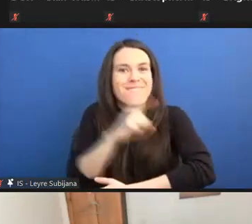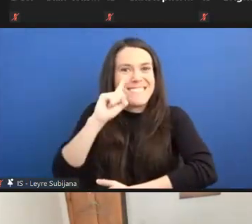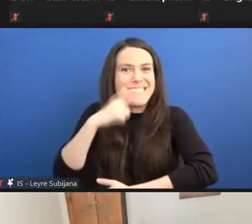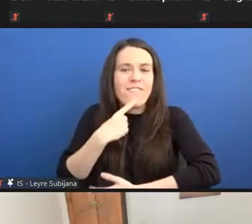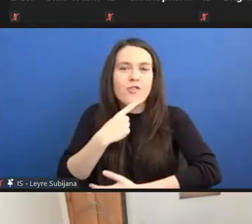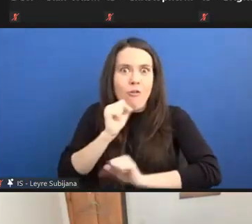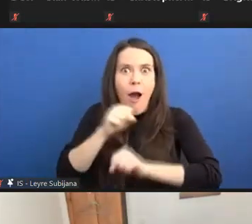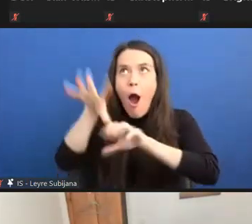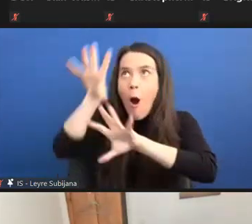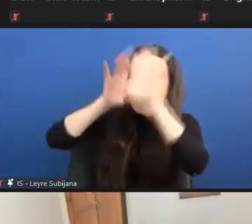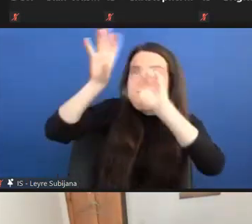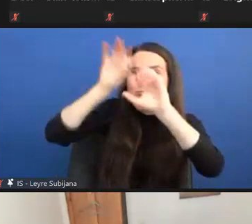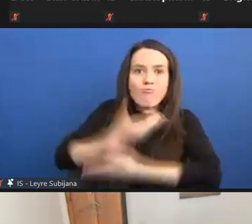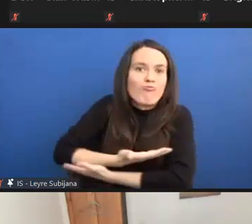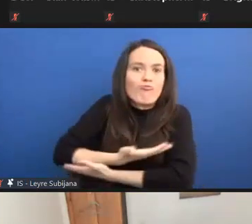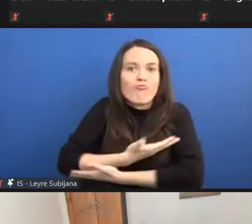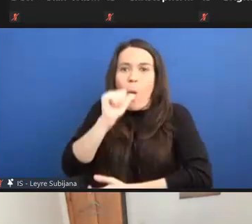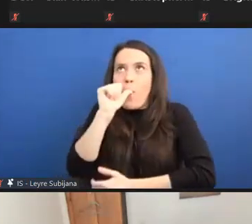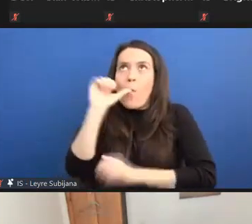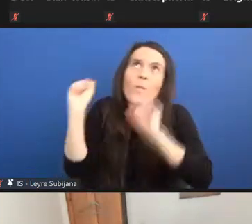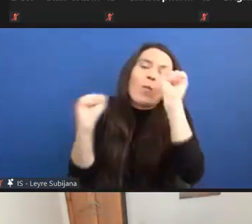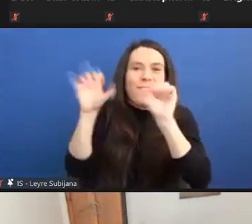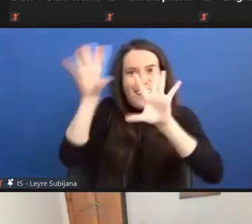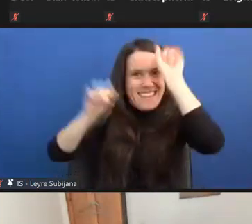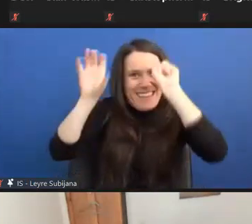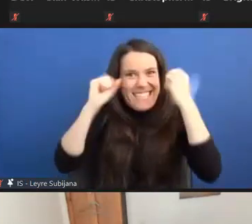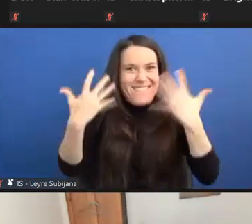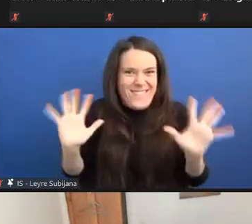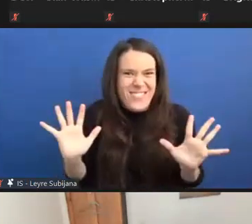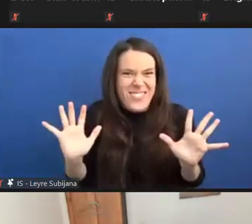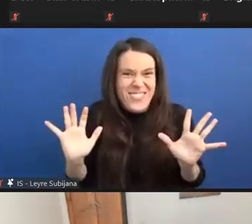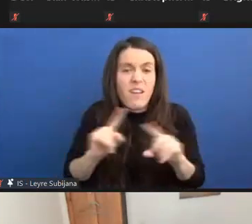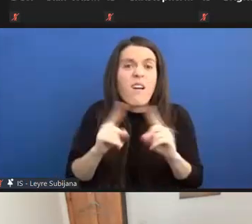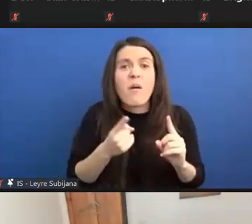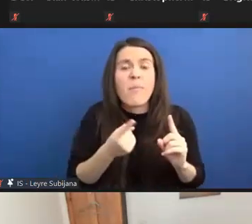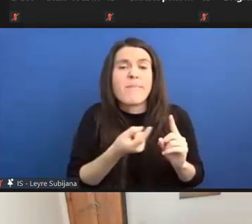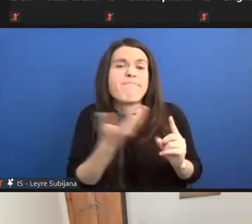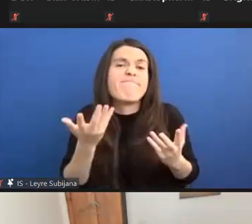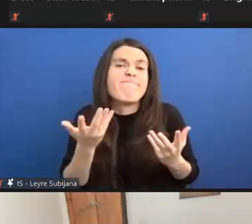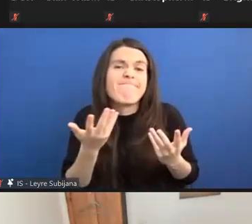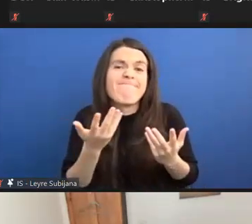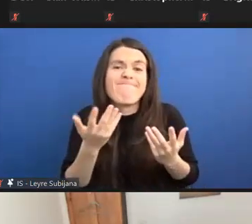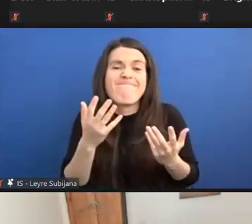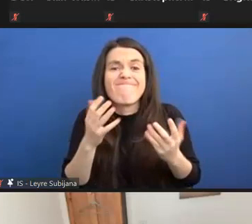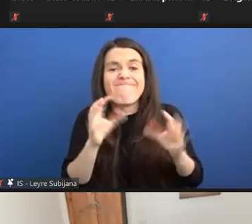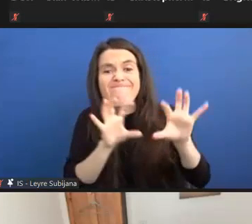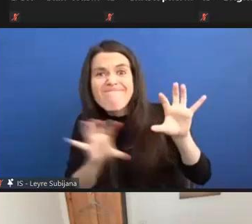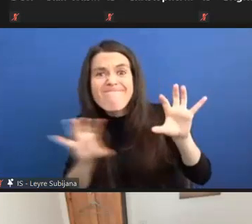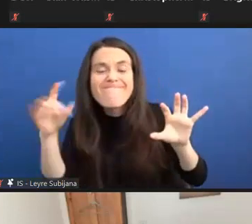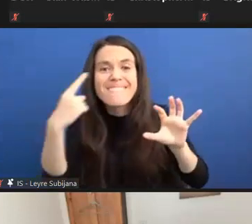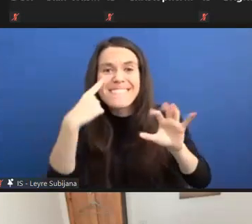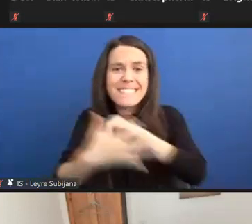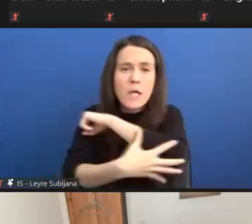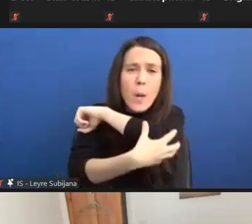reality is that most of us working with deaf children, particularly in low income settings, are finding that